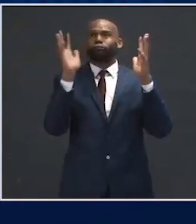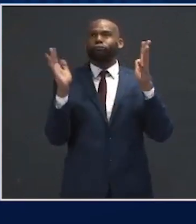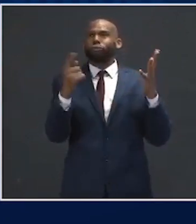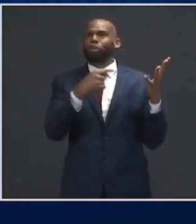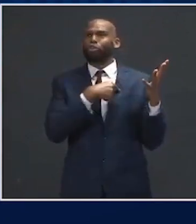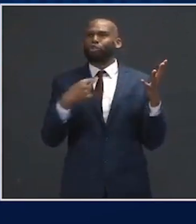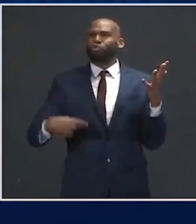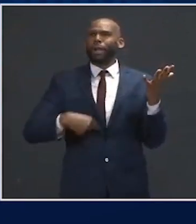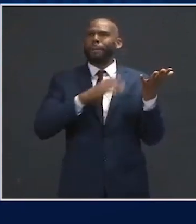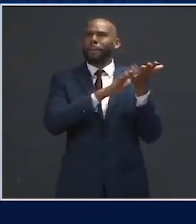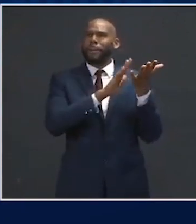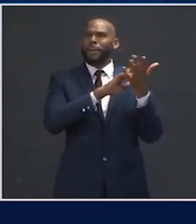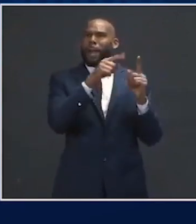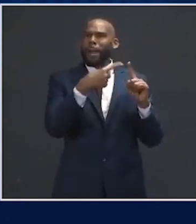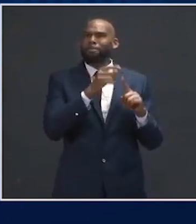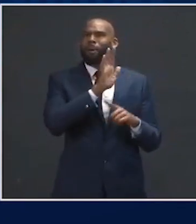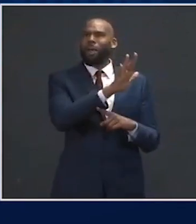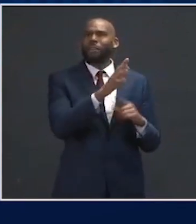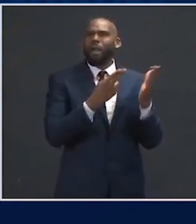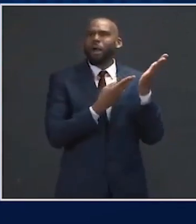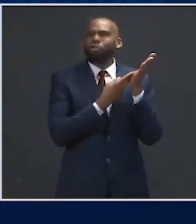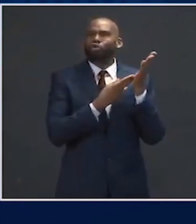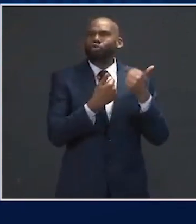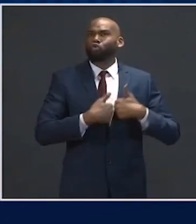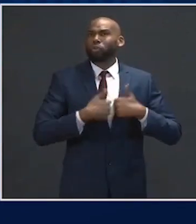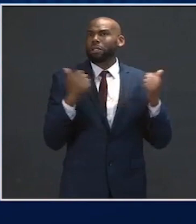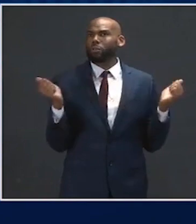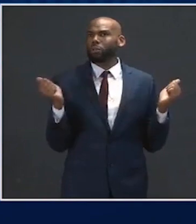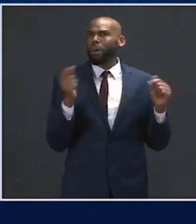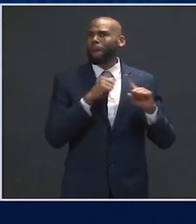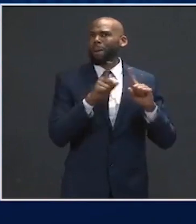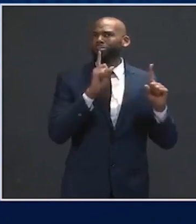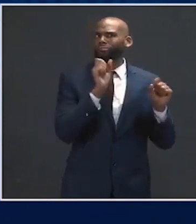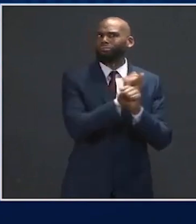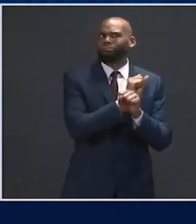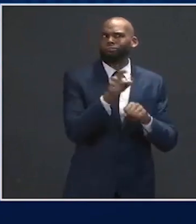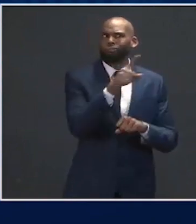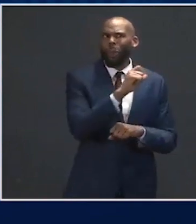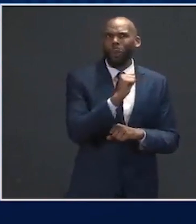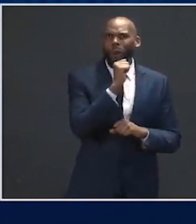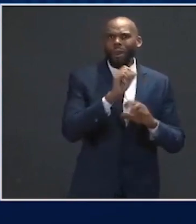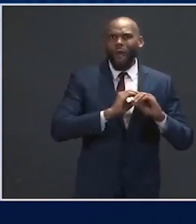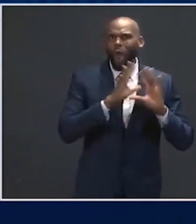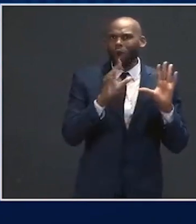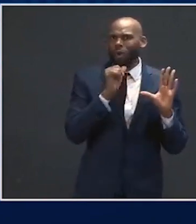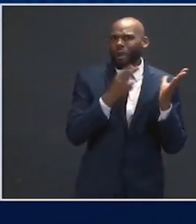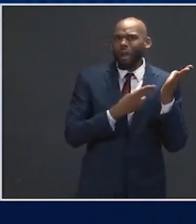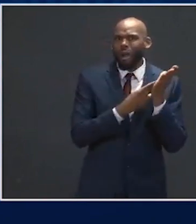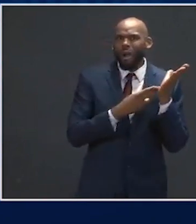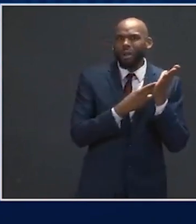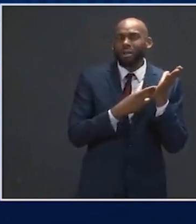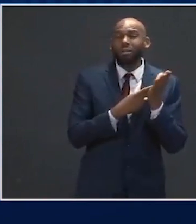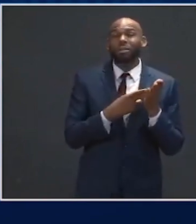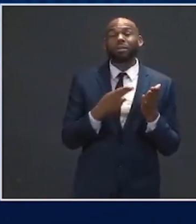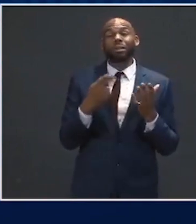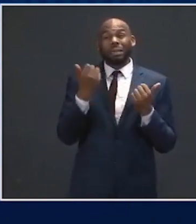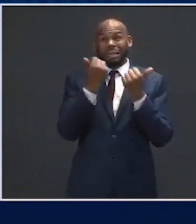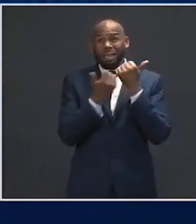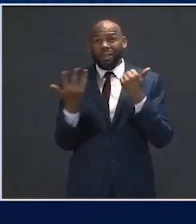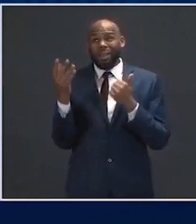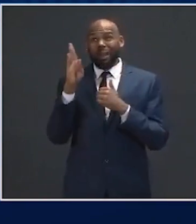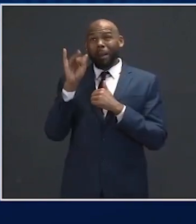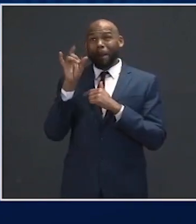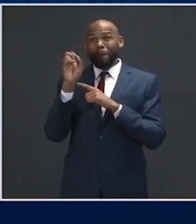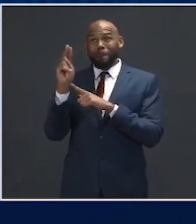moment when China certainly wasn't. Are there any type of reforms now that the United States has rejoined that President Biden would like to see from the World